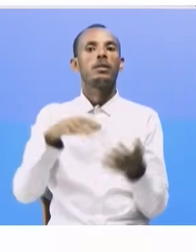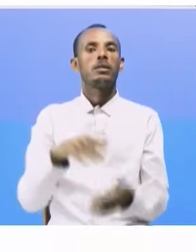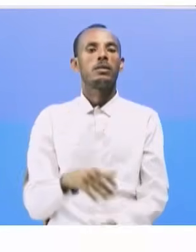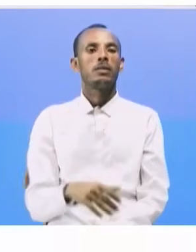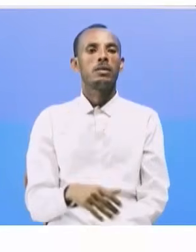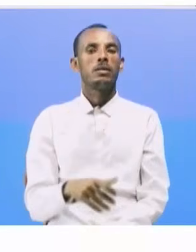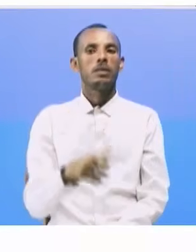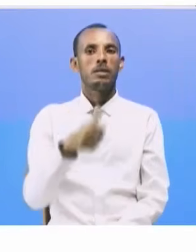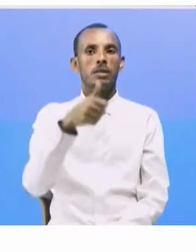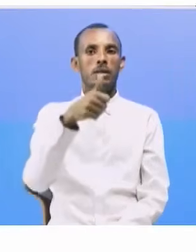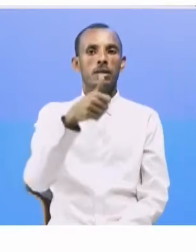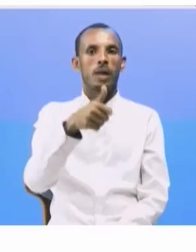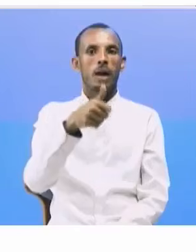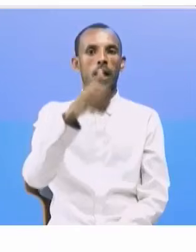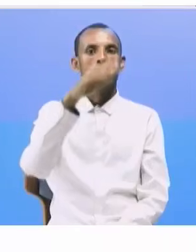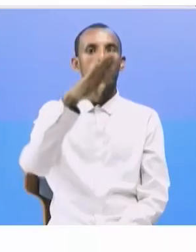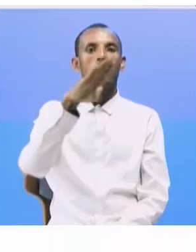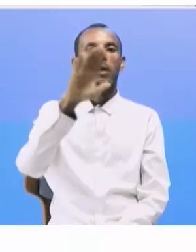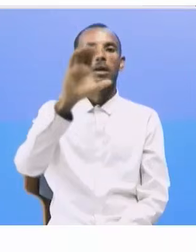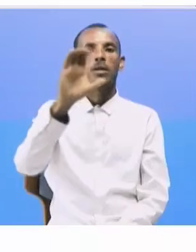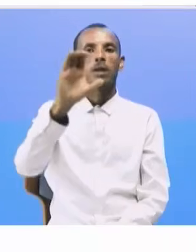letters.